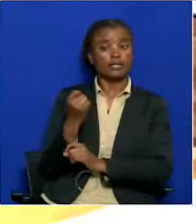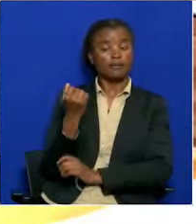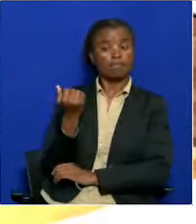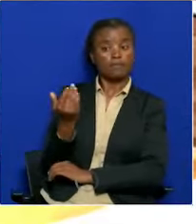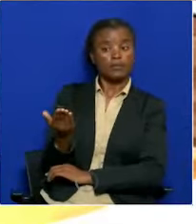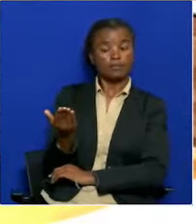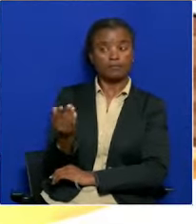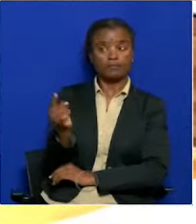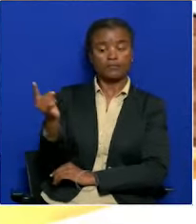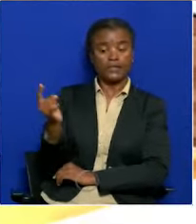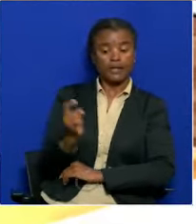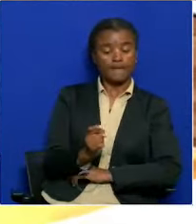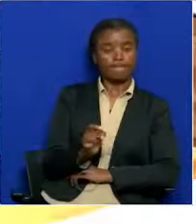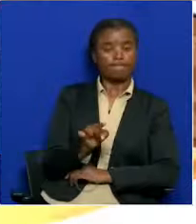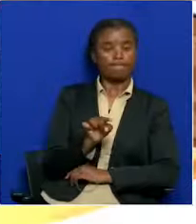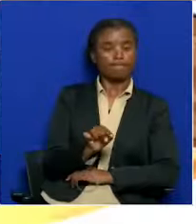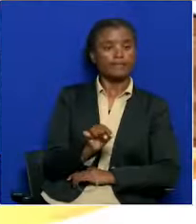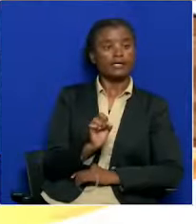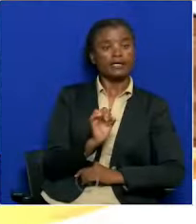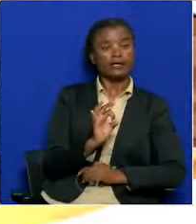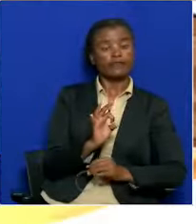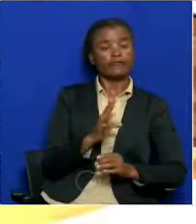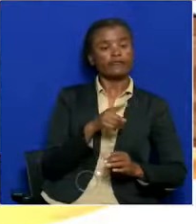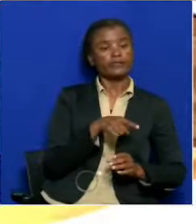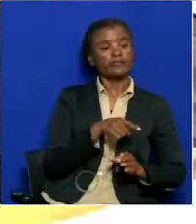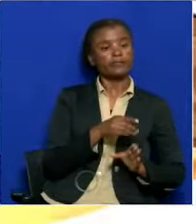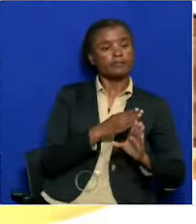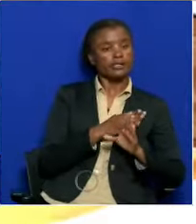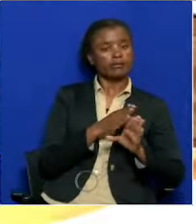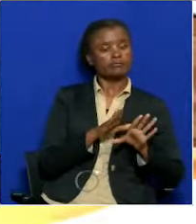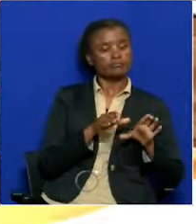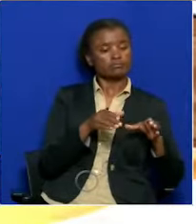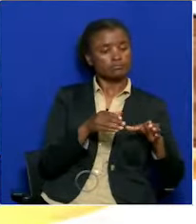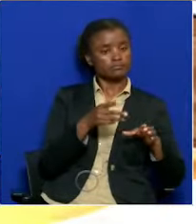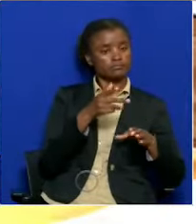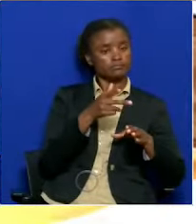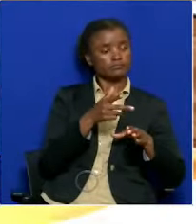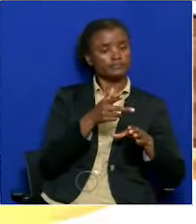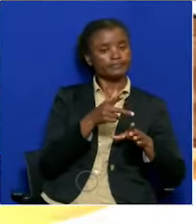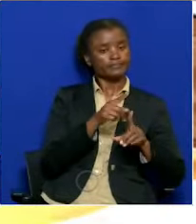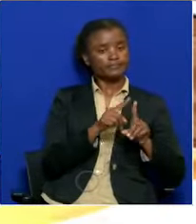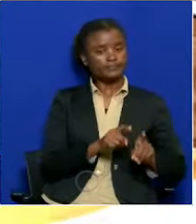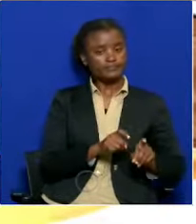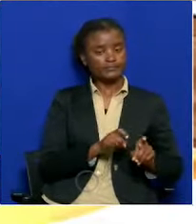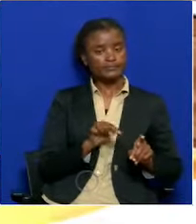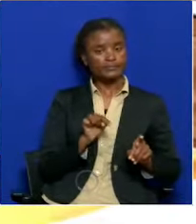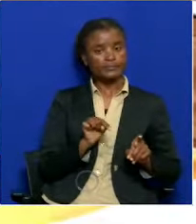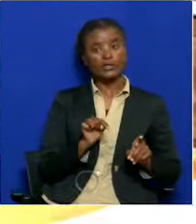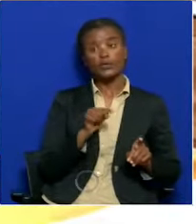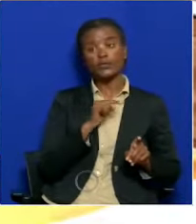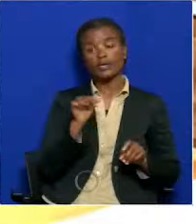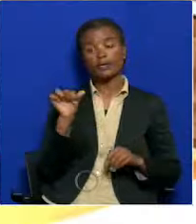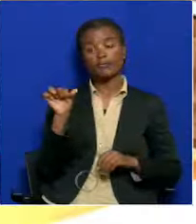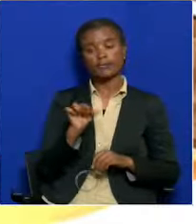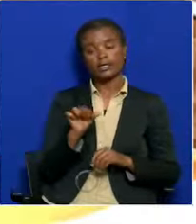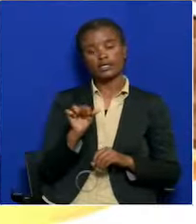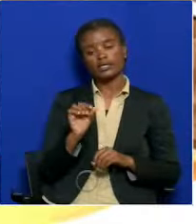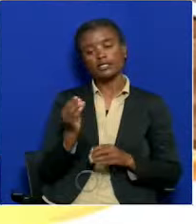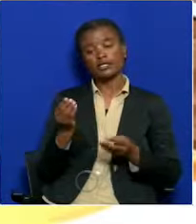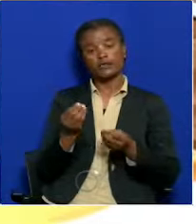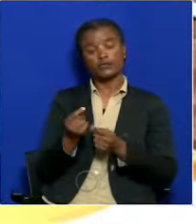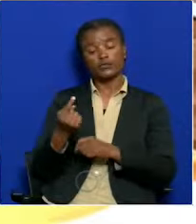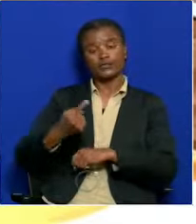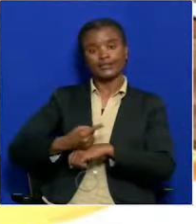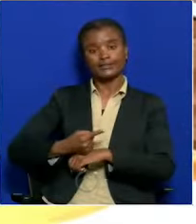has been disposed of and the witness is not going to be coming back in a couple of days. There's more than enough time to